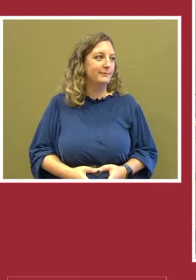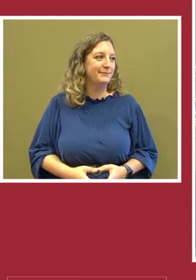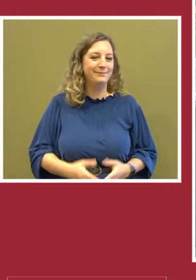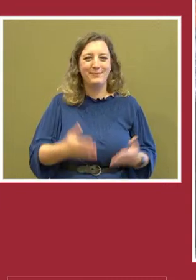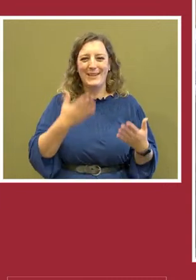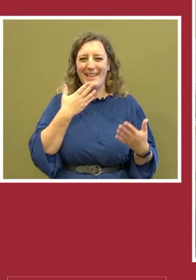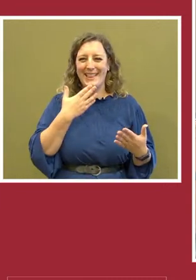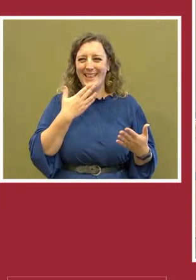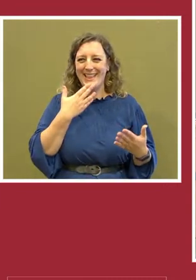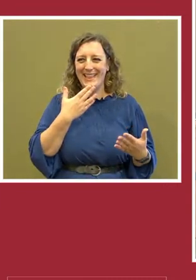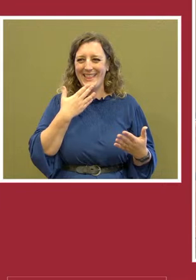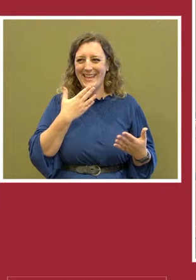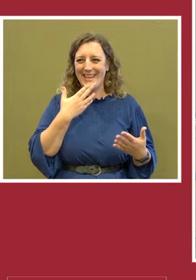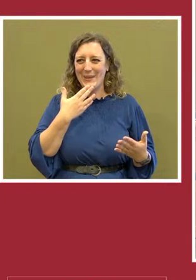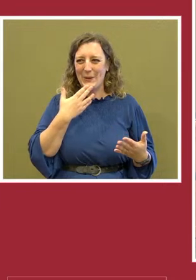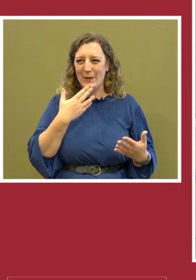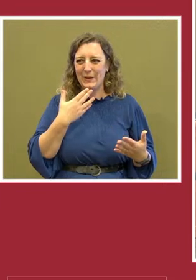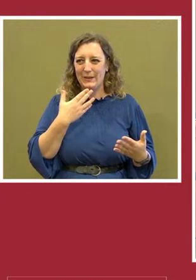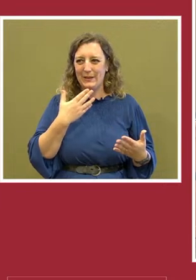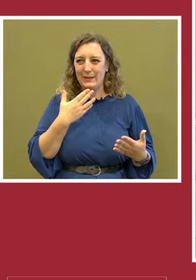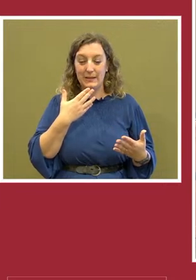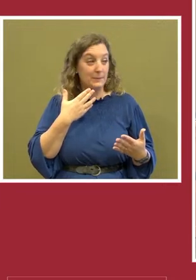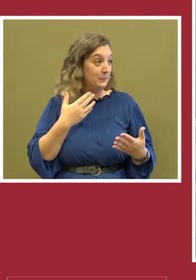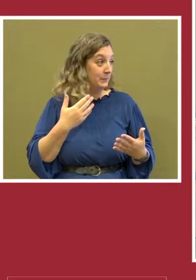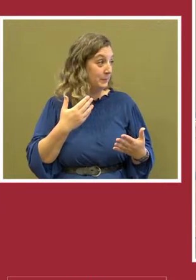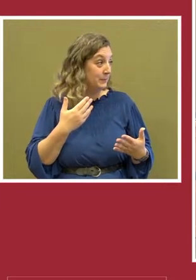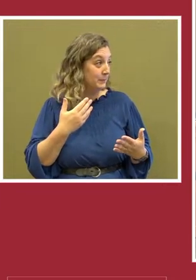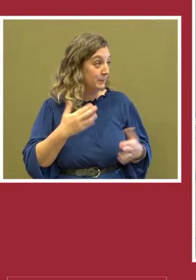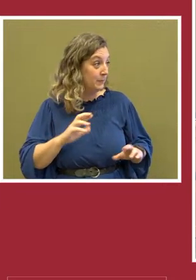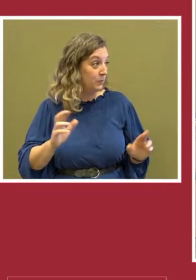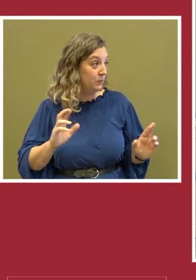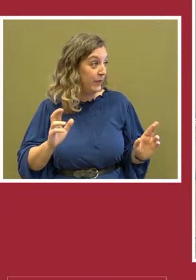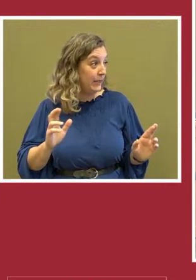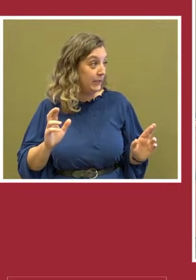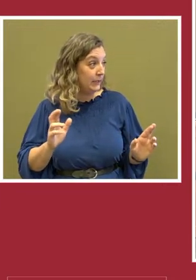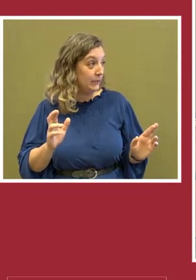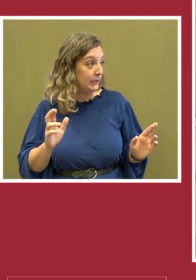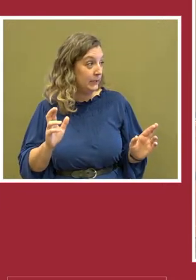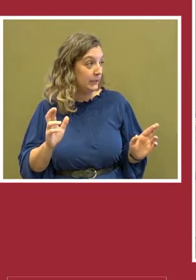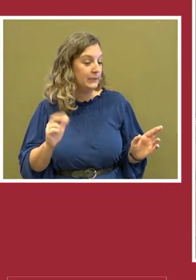Thank you. Matt, you got me? Check, check, check.